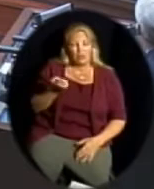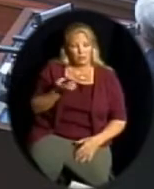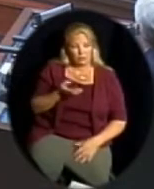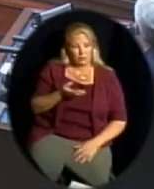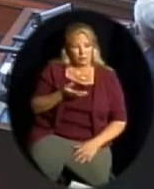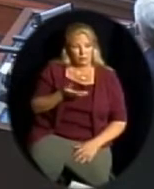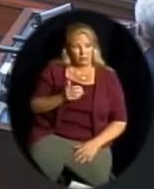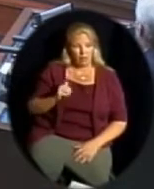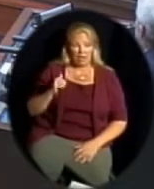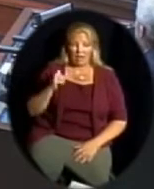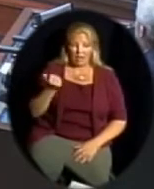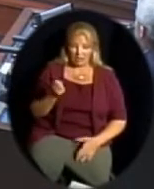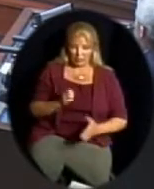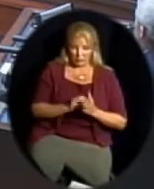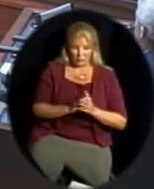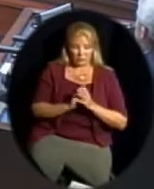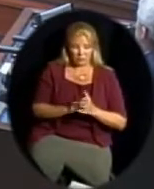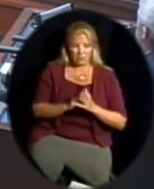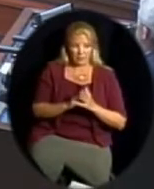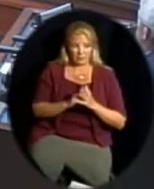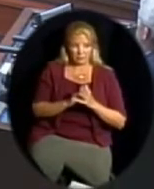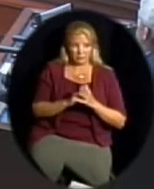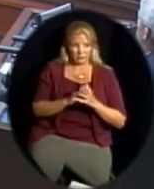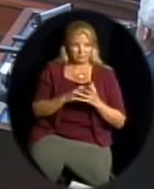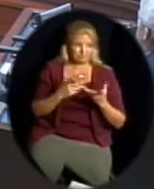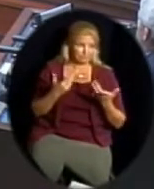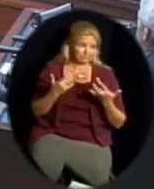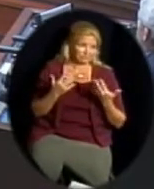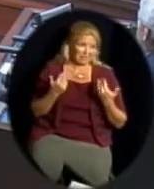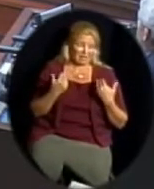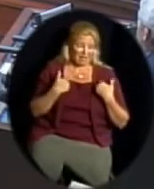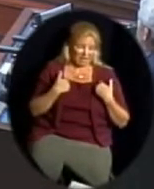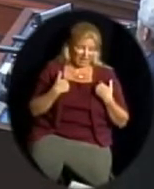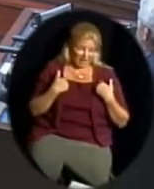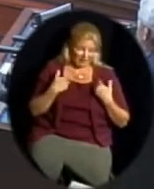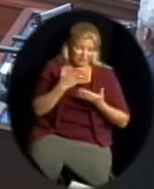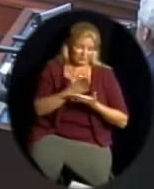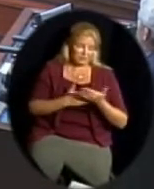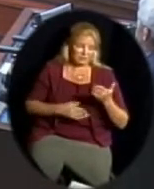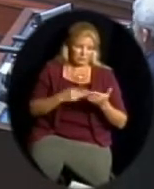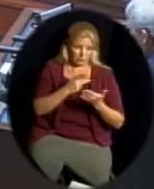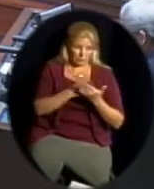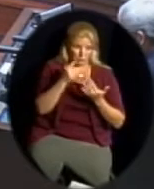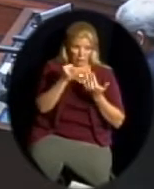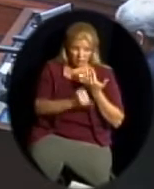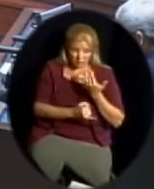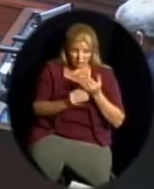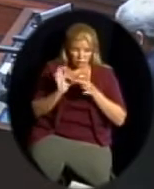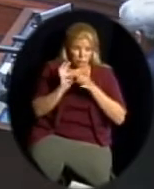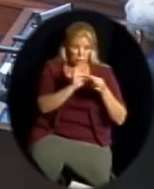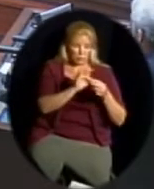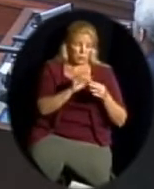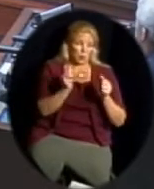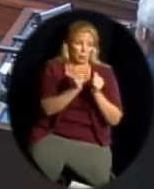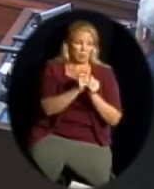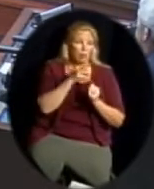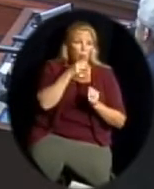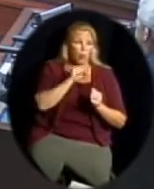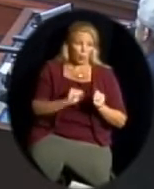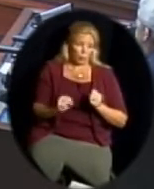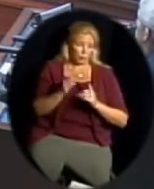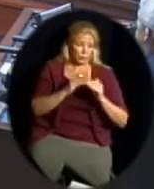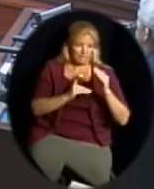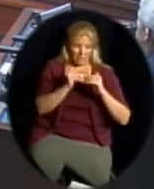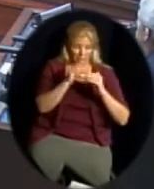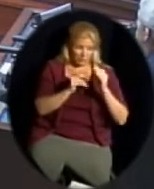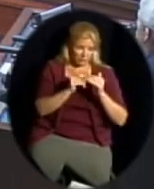million. Those are some identified projects associated with some of our older junior high schools and older facilities, and